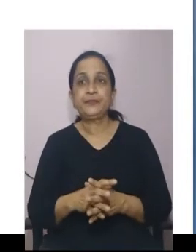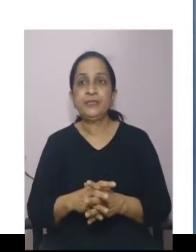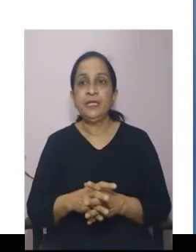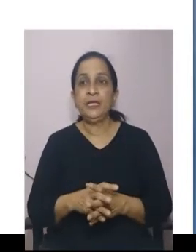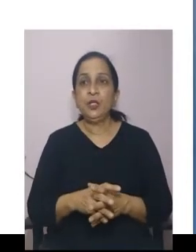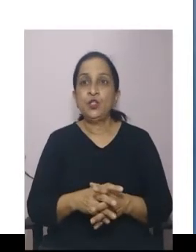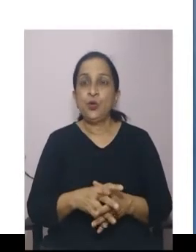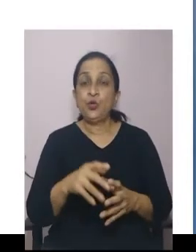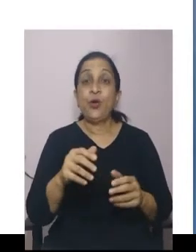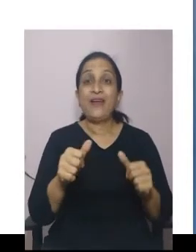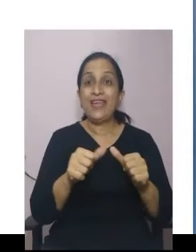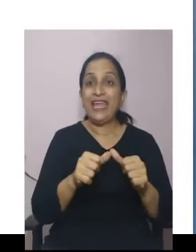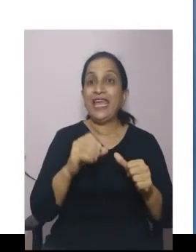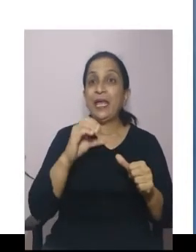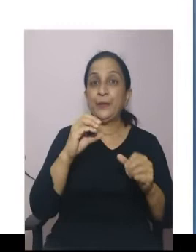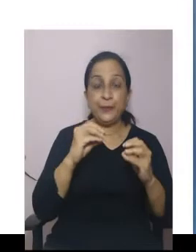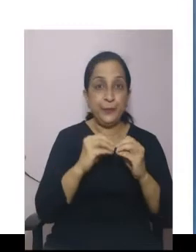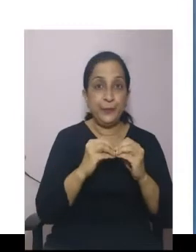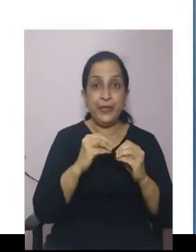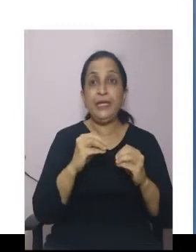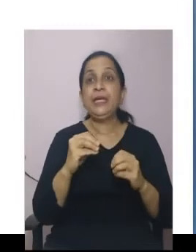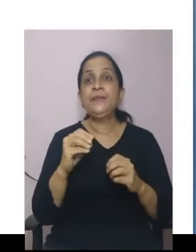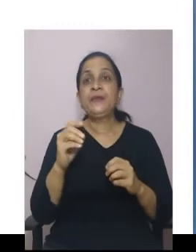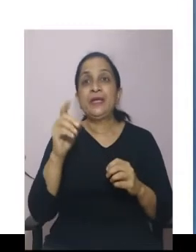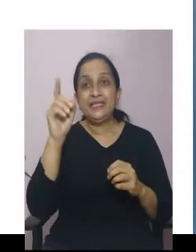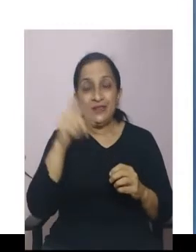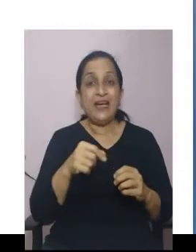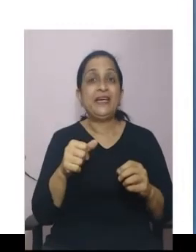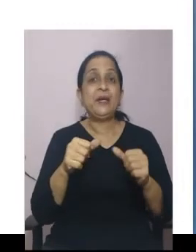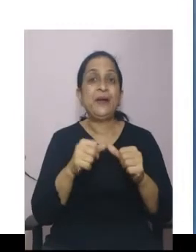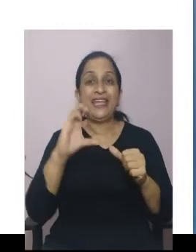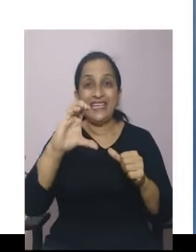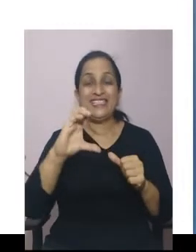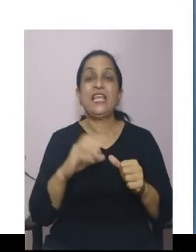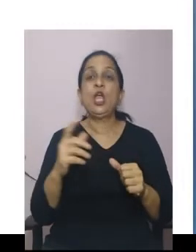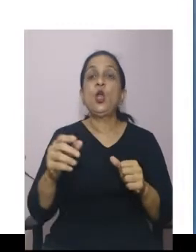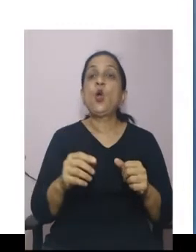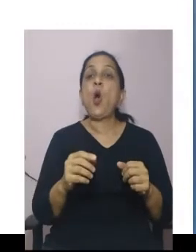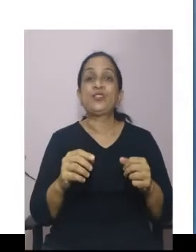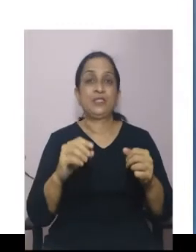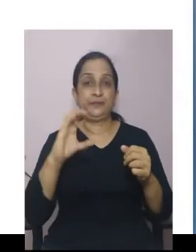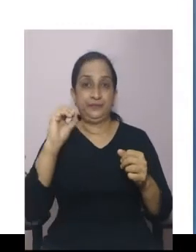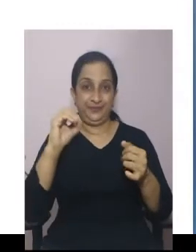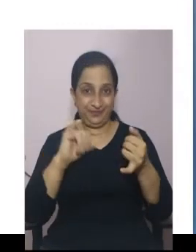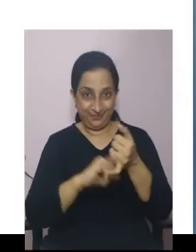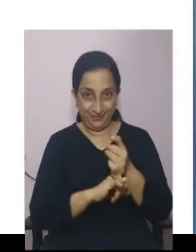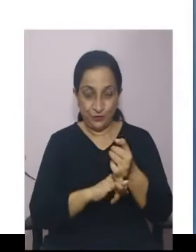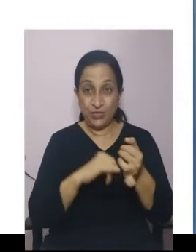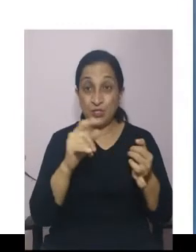Okay, AB by AC is cos theta and